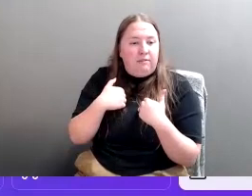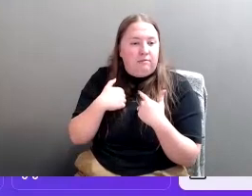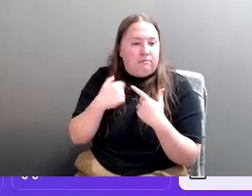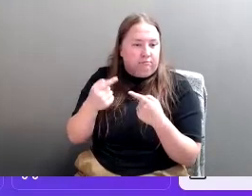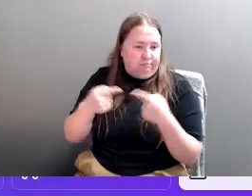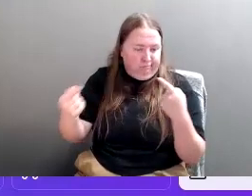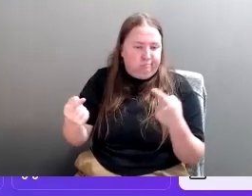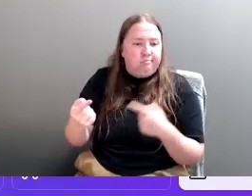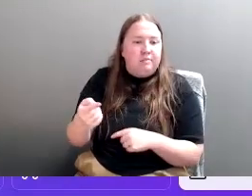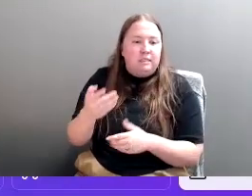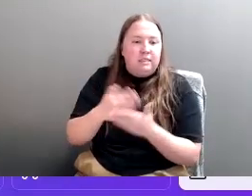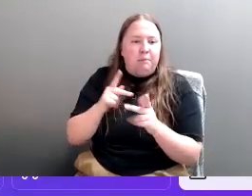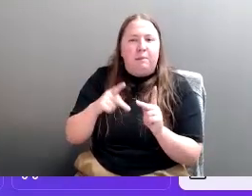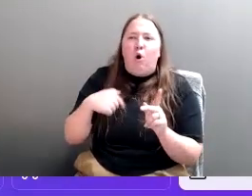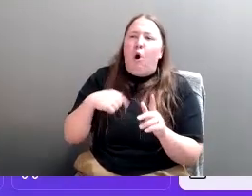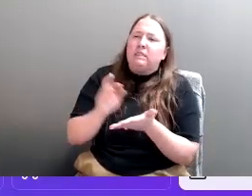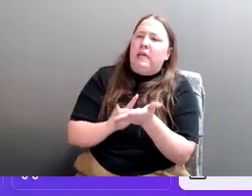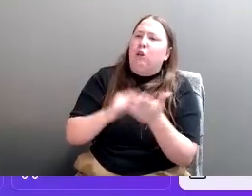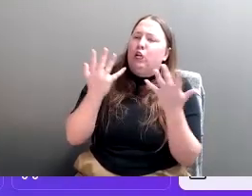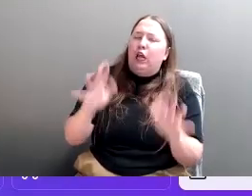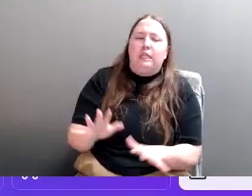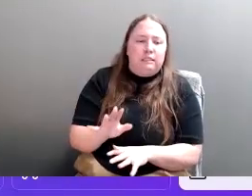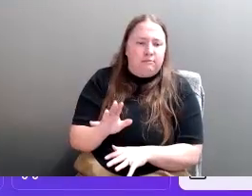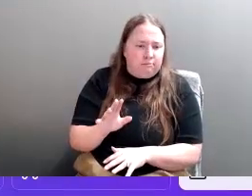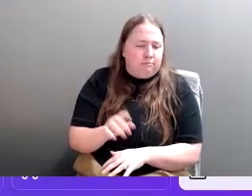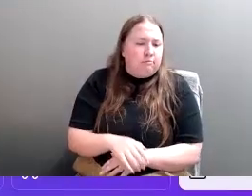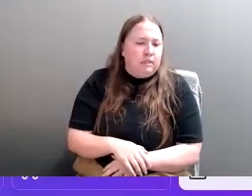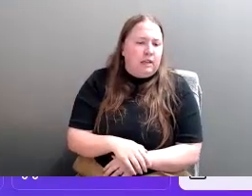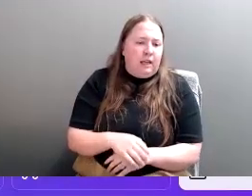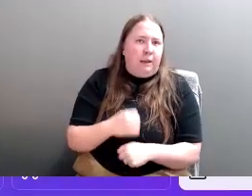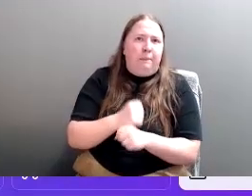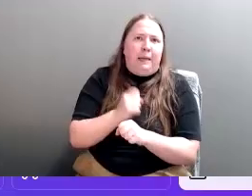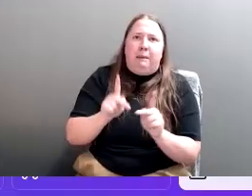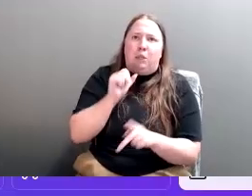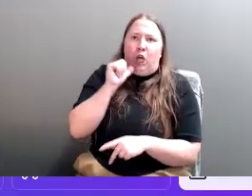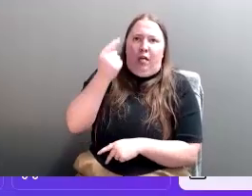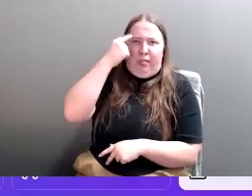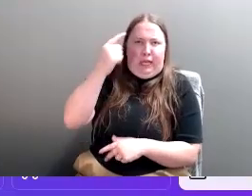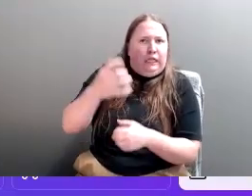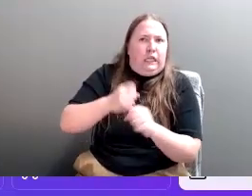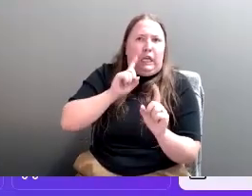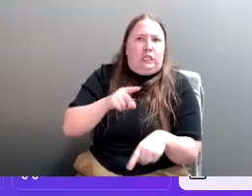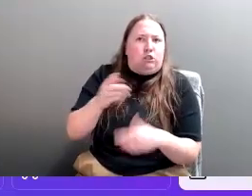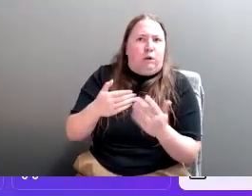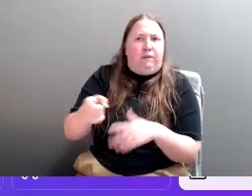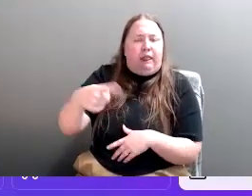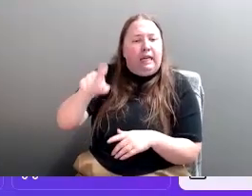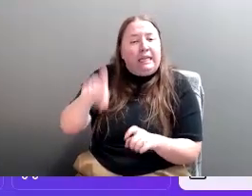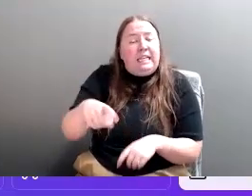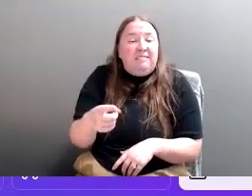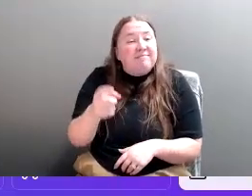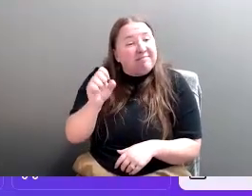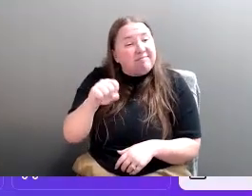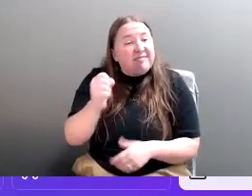against, some people are like, oh, it's just a calculator, it's like it's going to make people not think and just like get the answers that they need. And I guess for